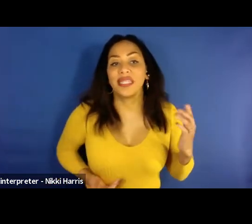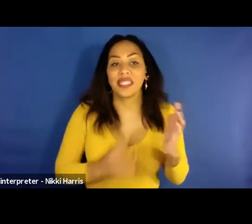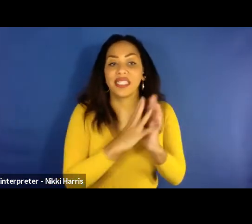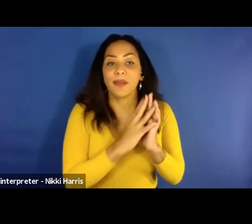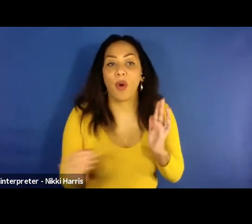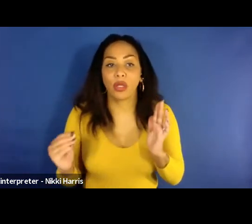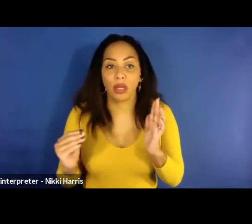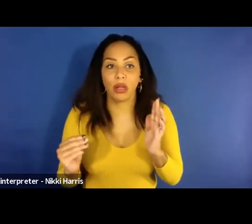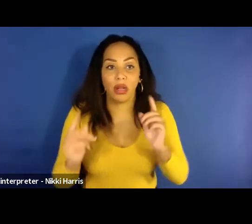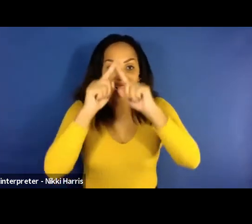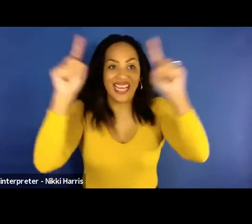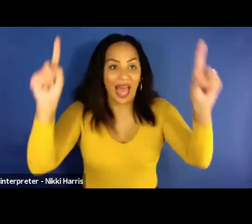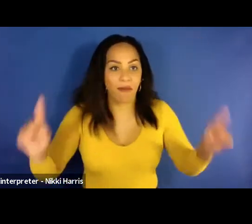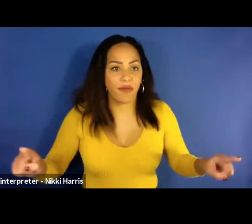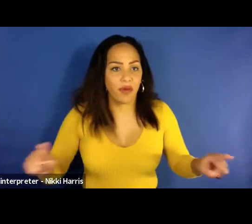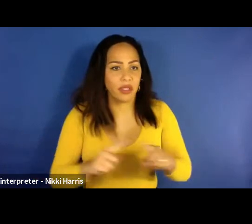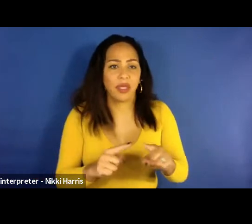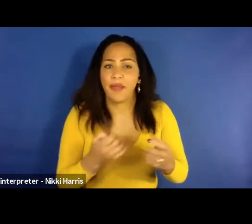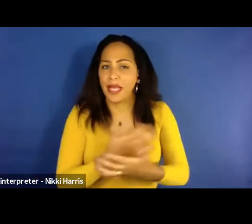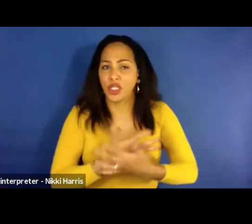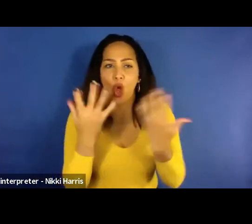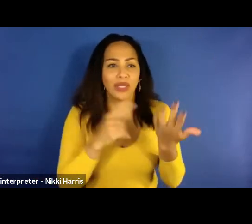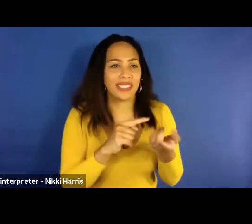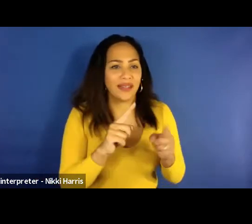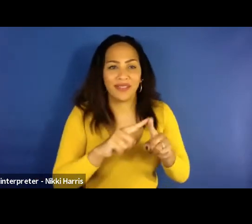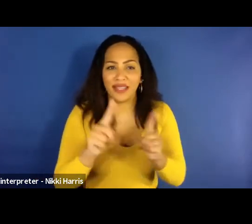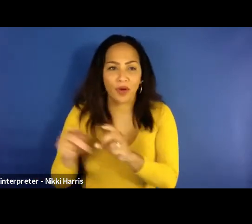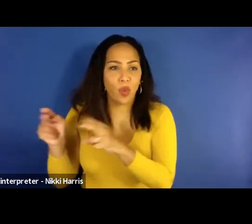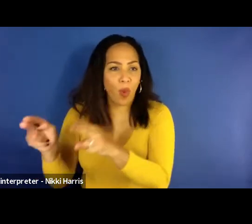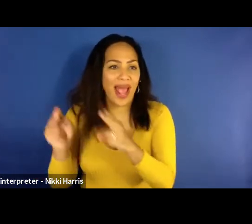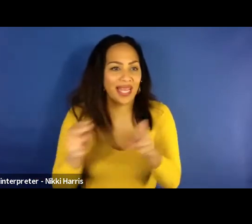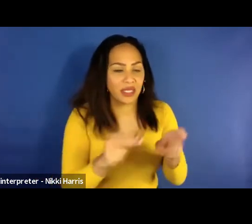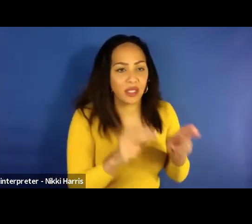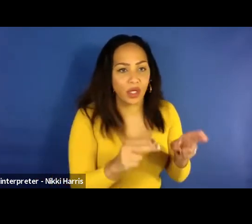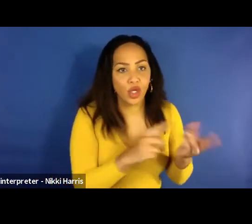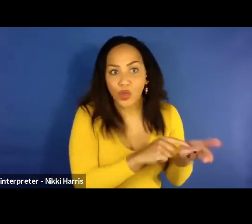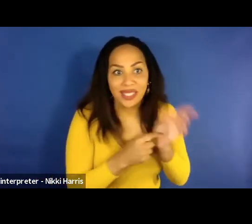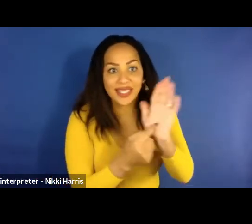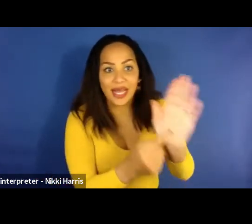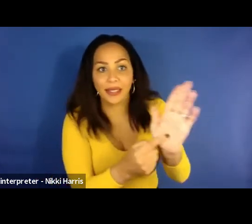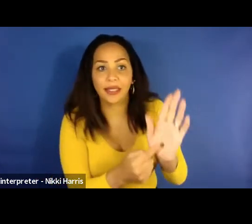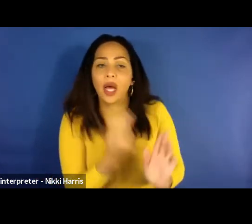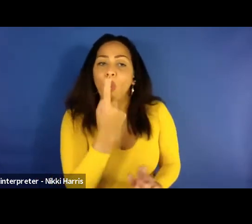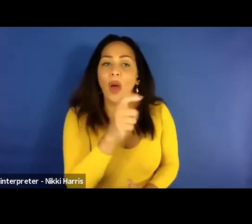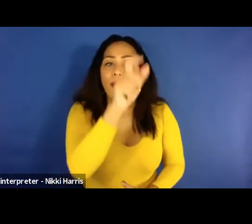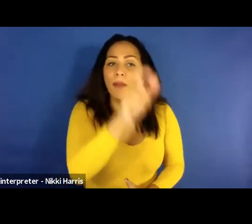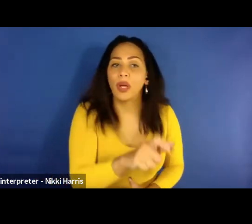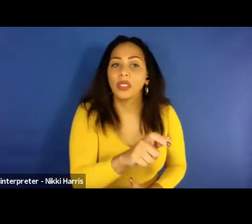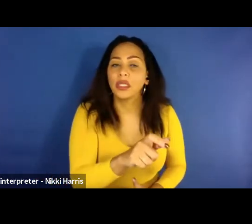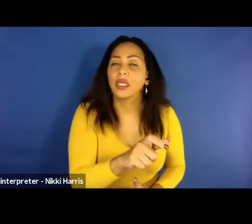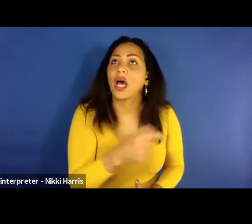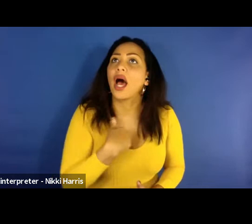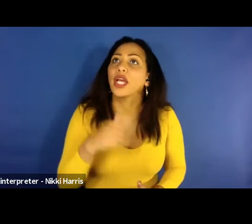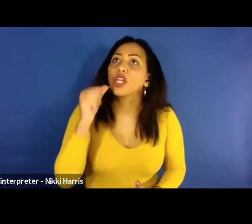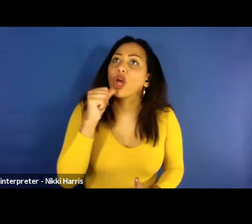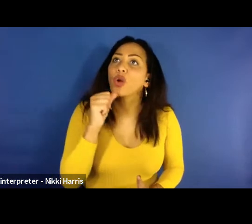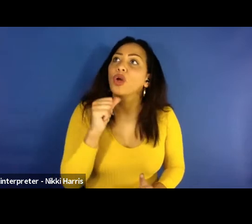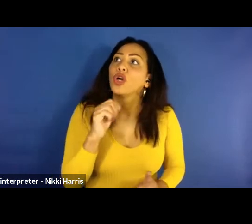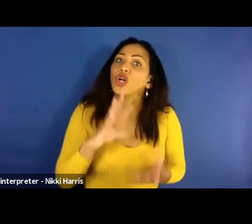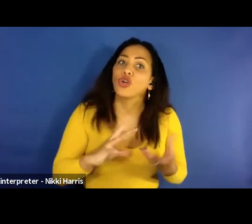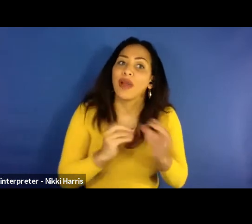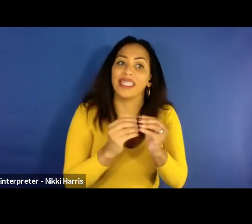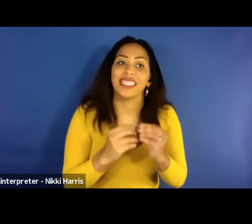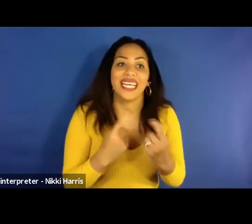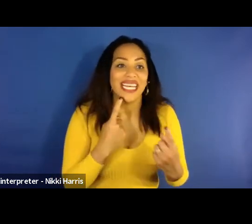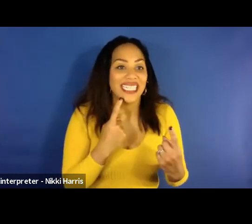can stand out as an idea, whether that's down to who you're focused on. So for example, I got a friend who created a dating app, and his